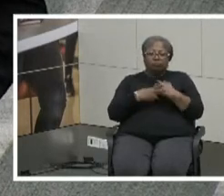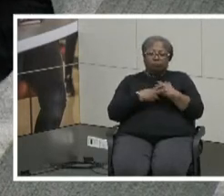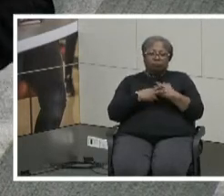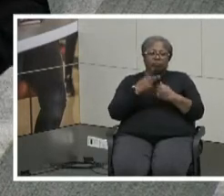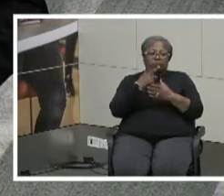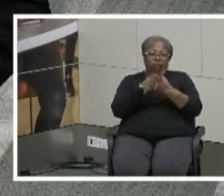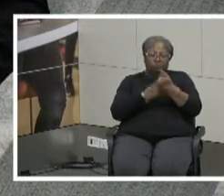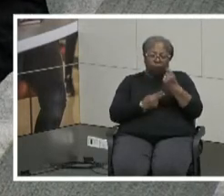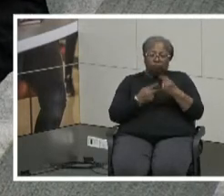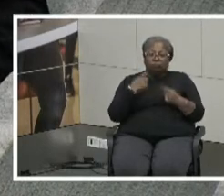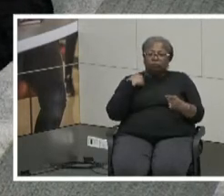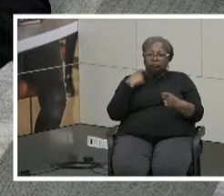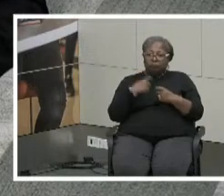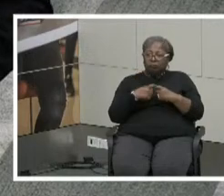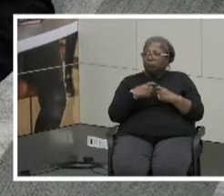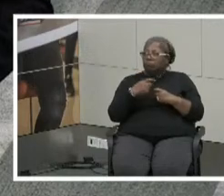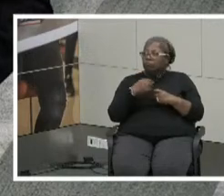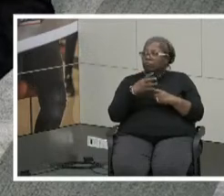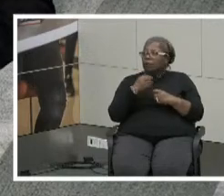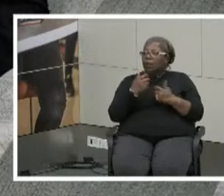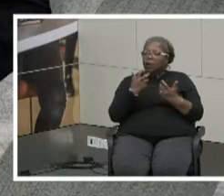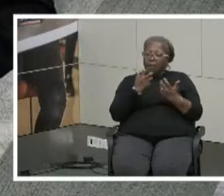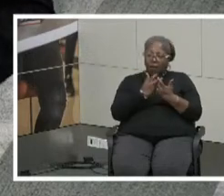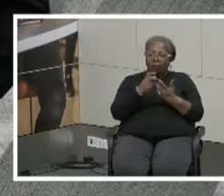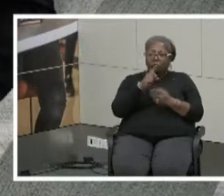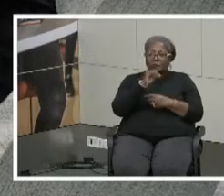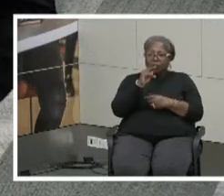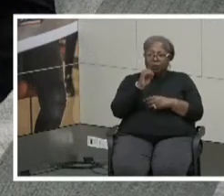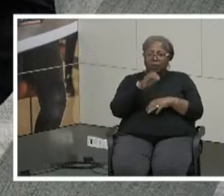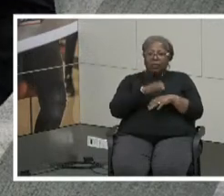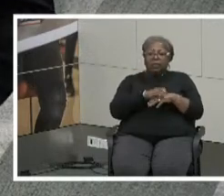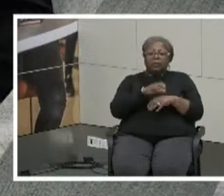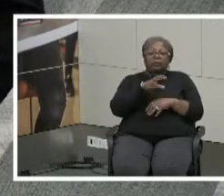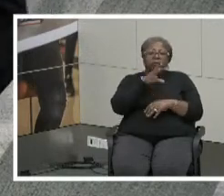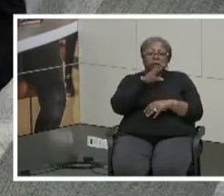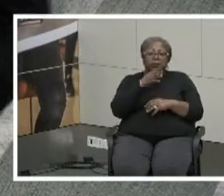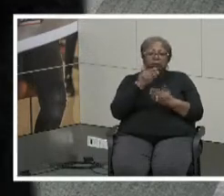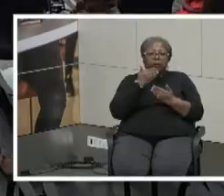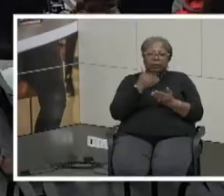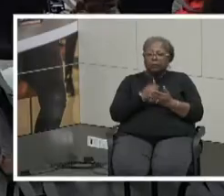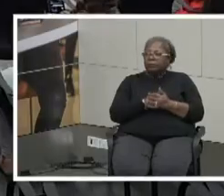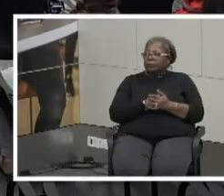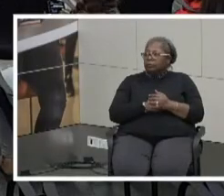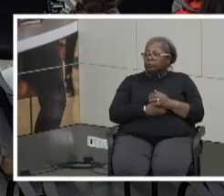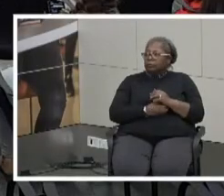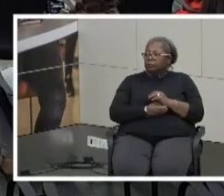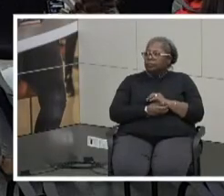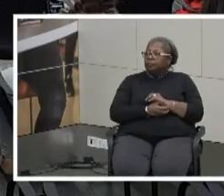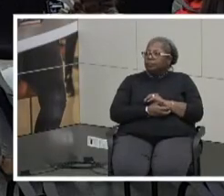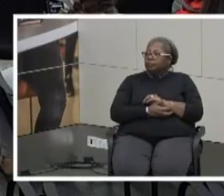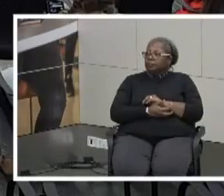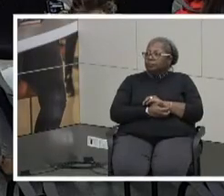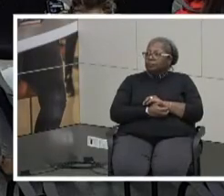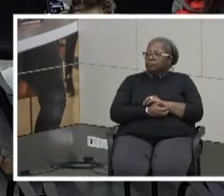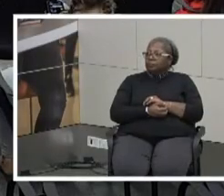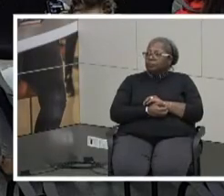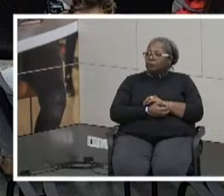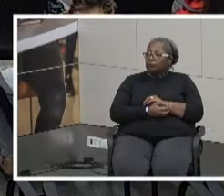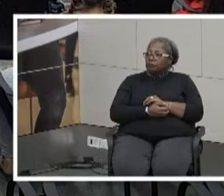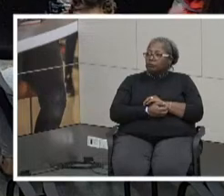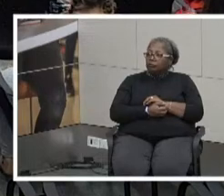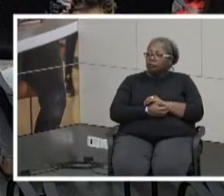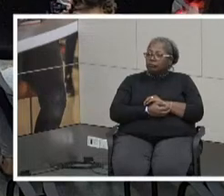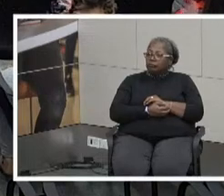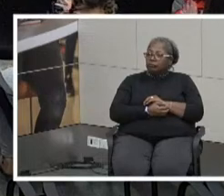both Spanish Immersion and accommodate the zoned English speakers thank you thank you